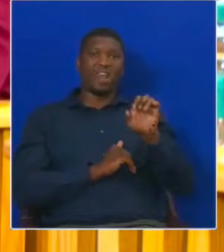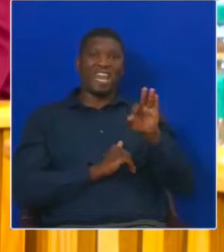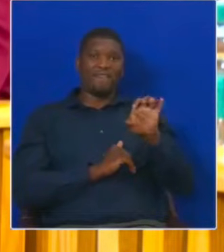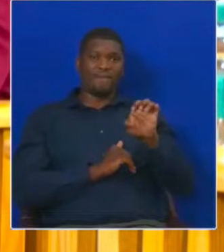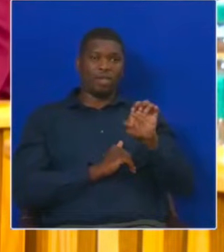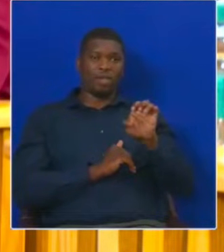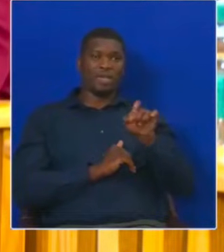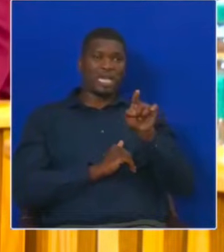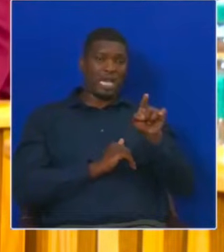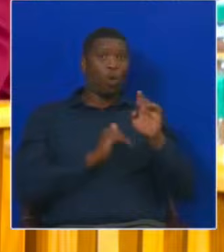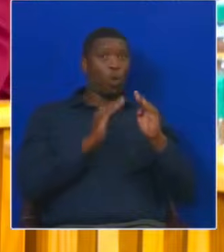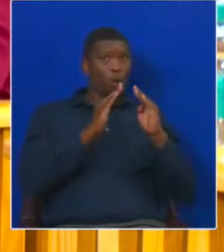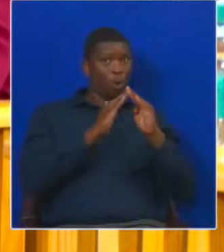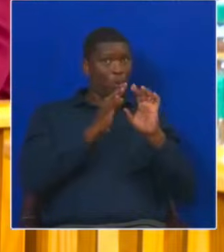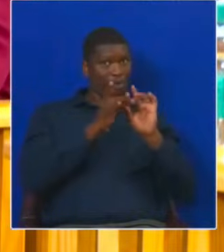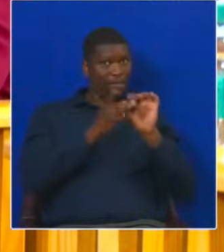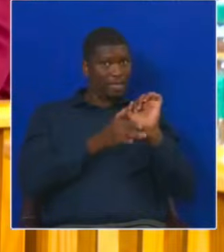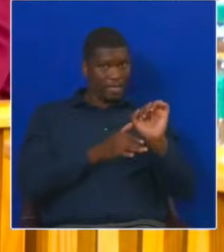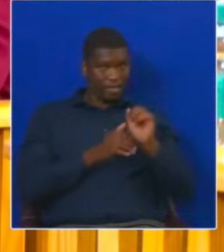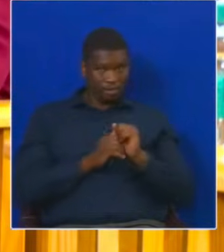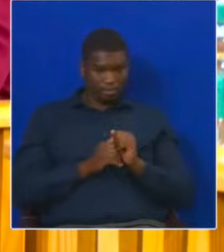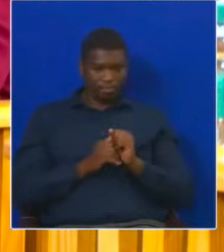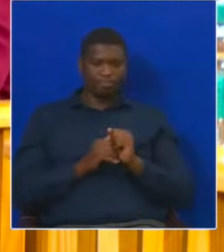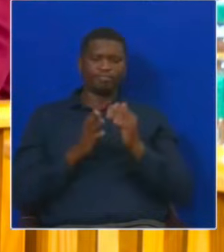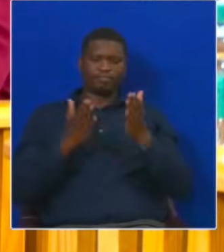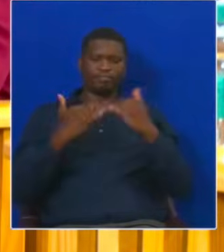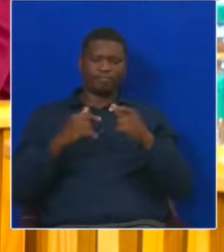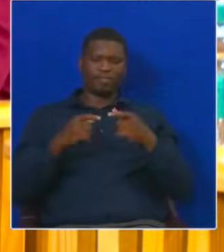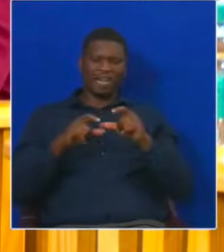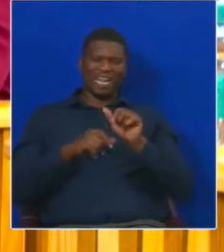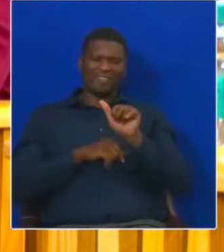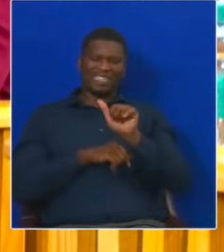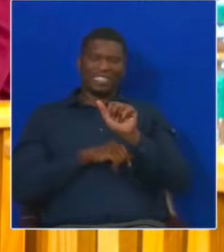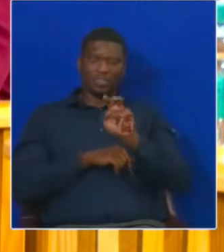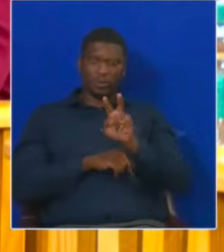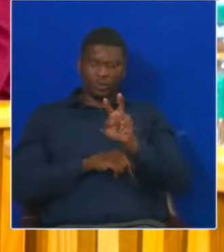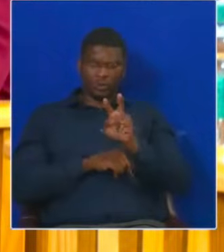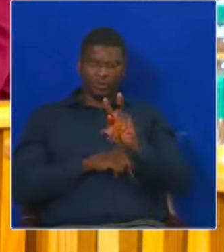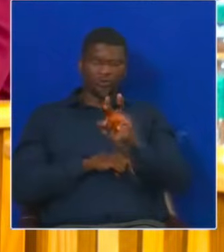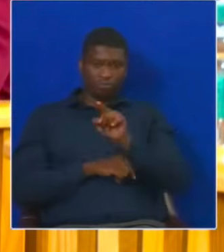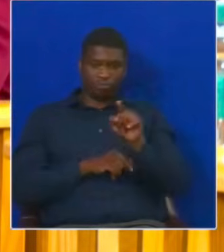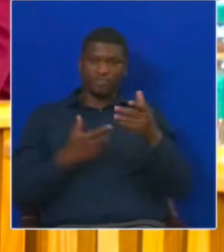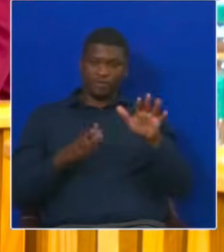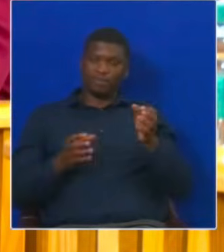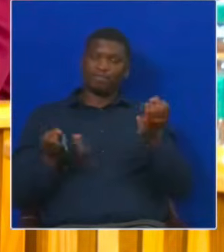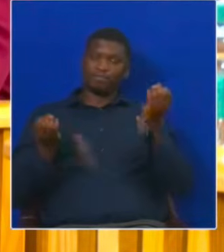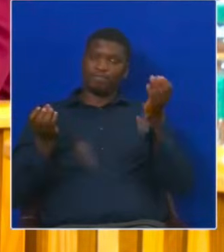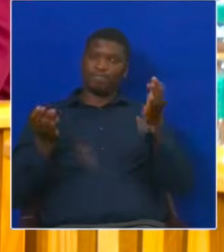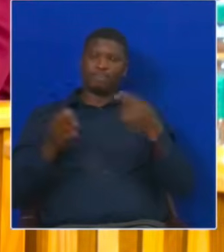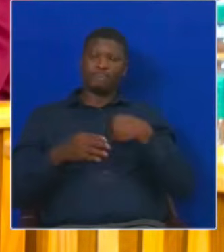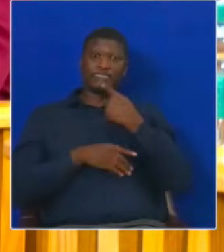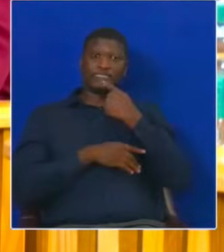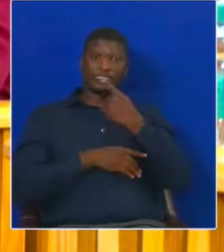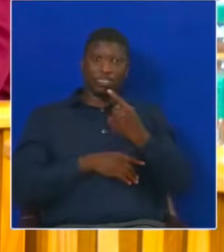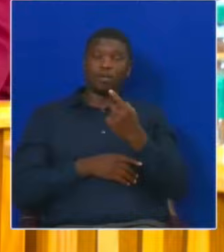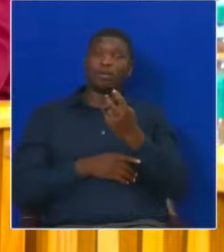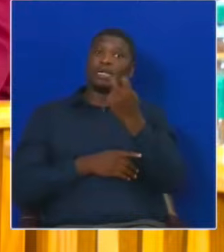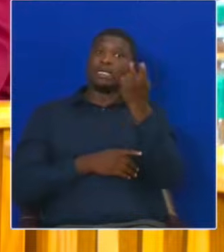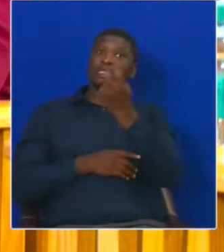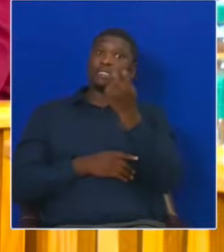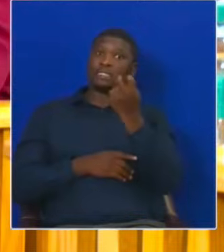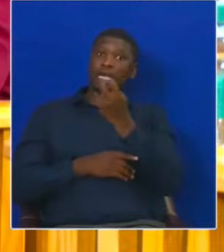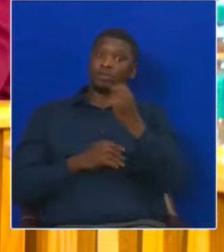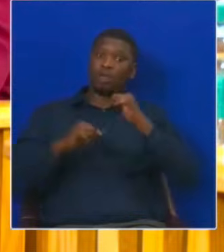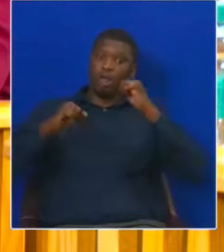end of paragraph 62, you've testified to the commission that the search warrant you sought at